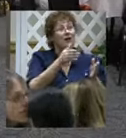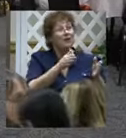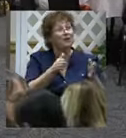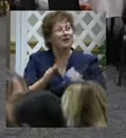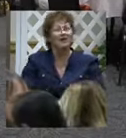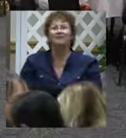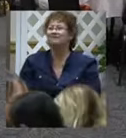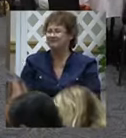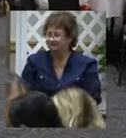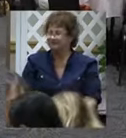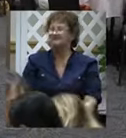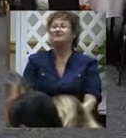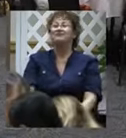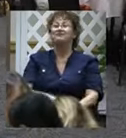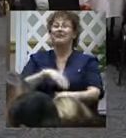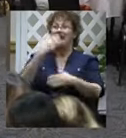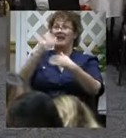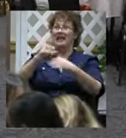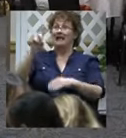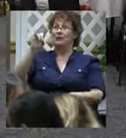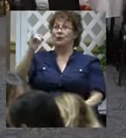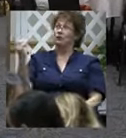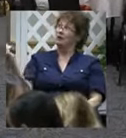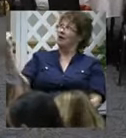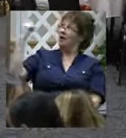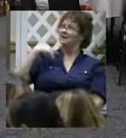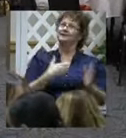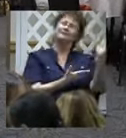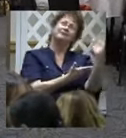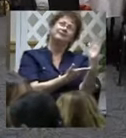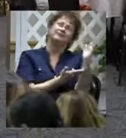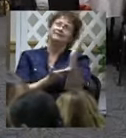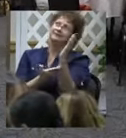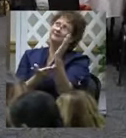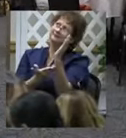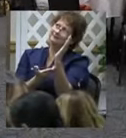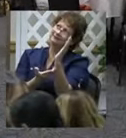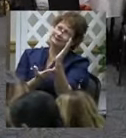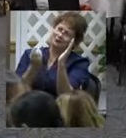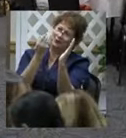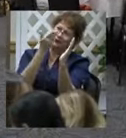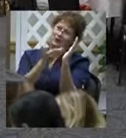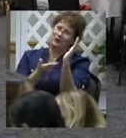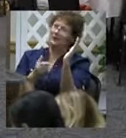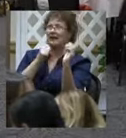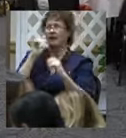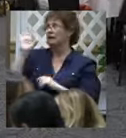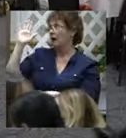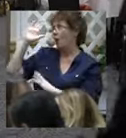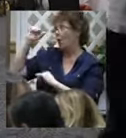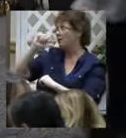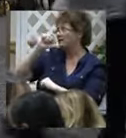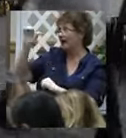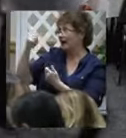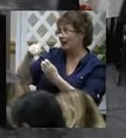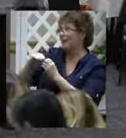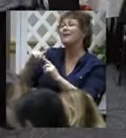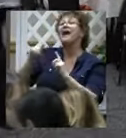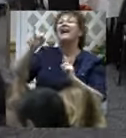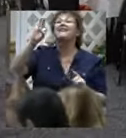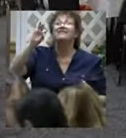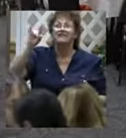great. So next time DOJ comes asking, Yeah, you don't can say, anymore. hopefully not anymore, but for all of you other